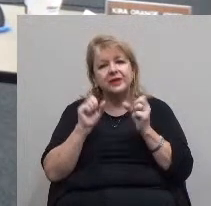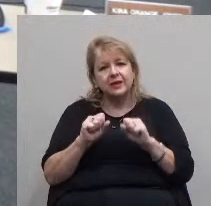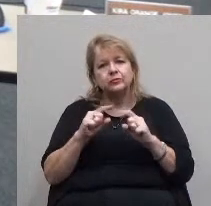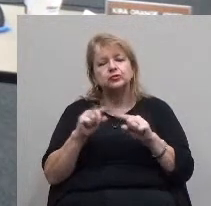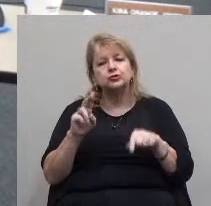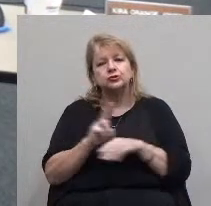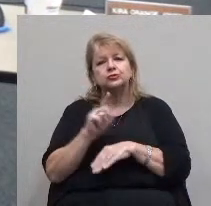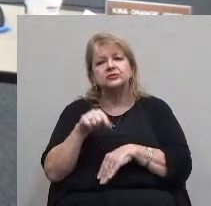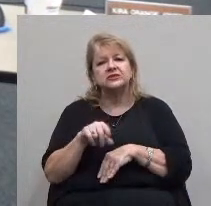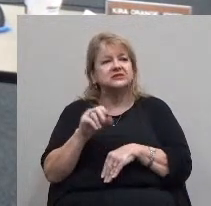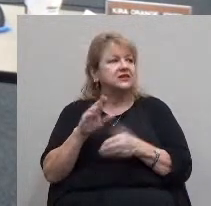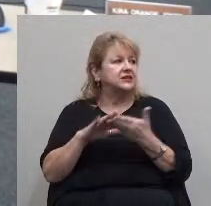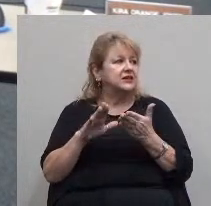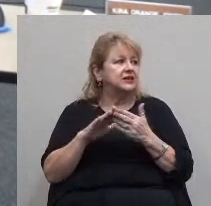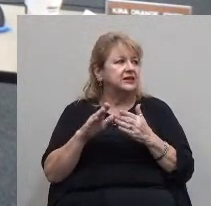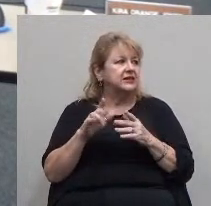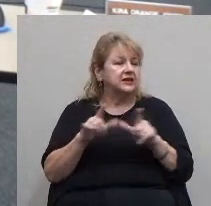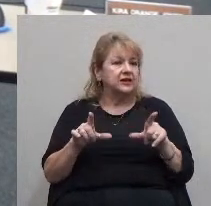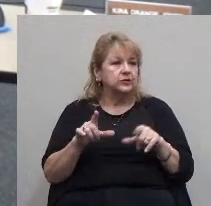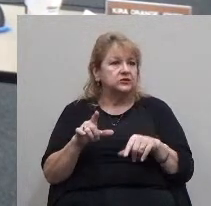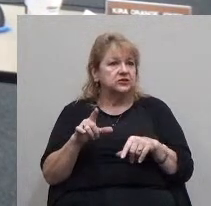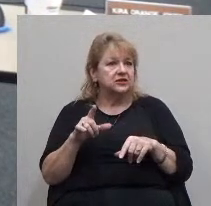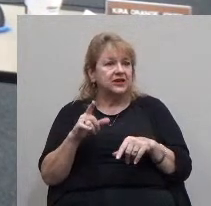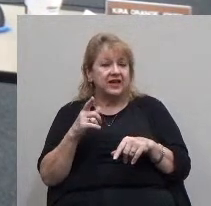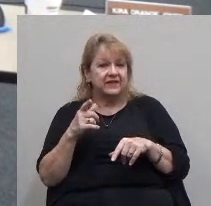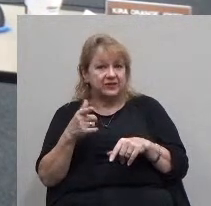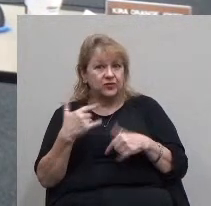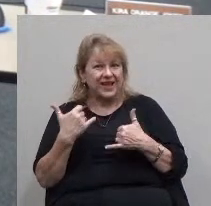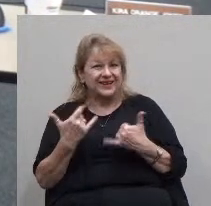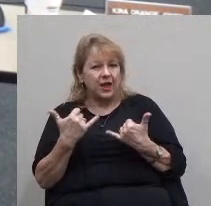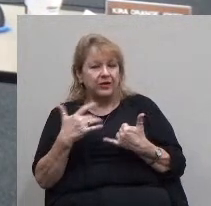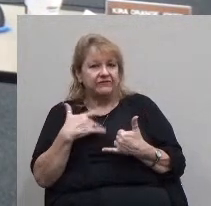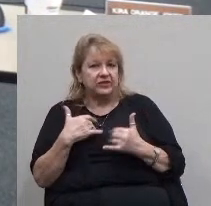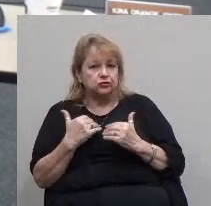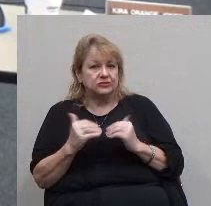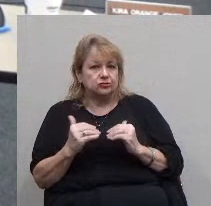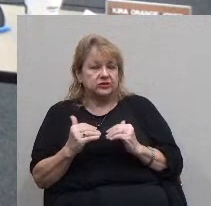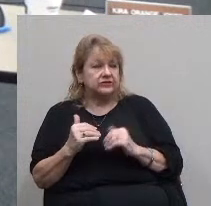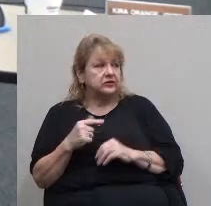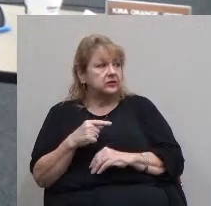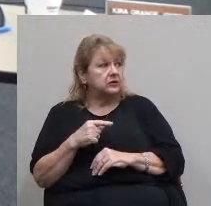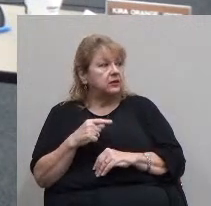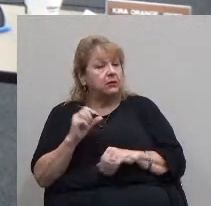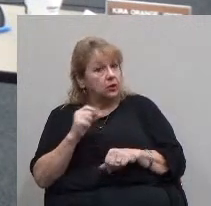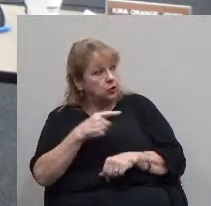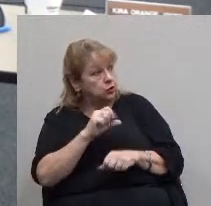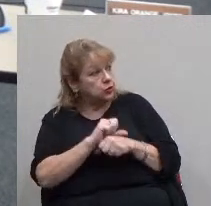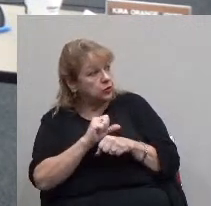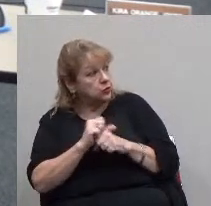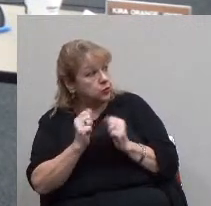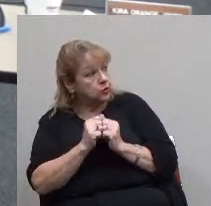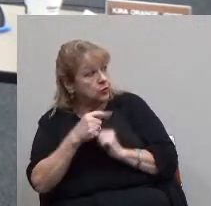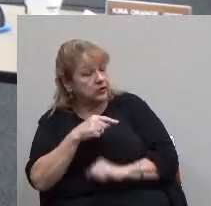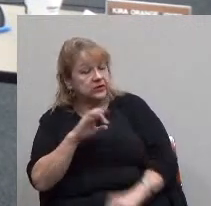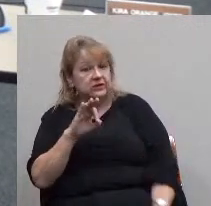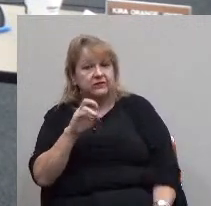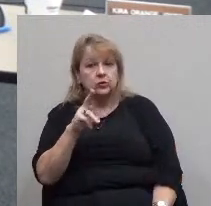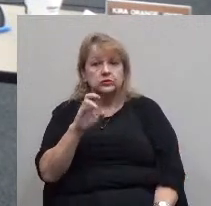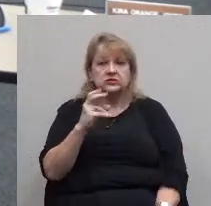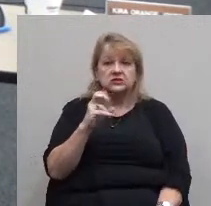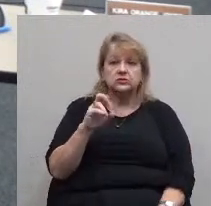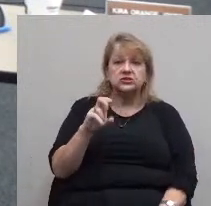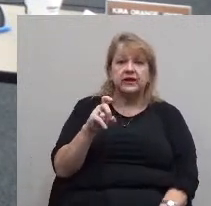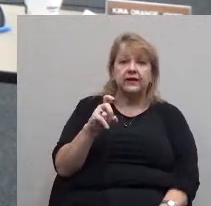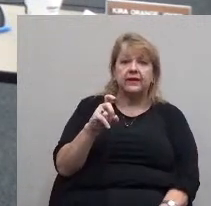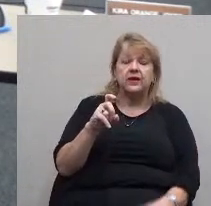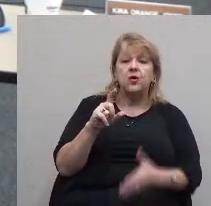who wish to do so. Yeah, I think it's somewhat restrictive right now. Maybe Ethan, you can work with Superintendent Bochet on that language to what would be